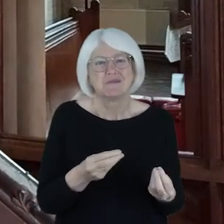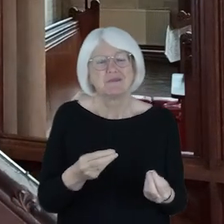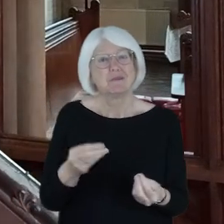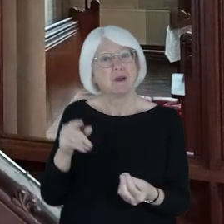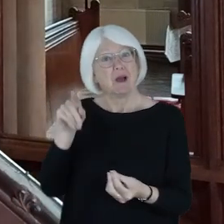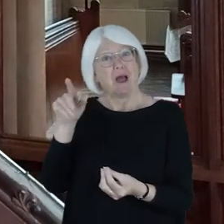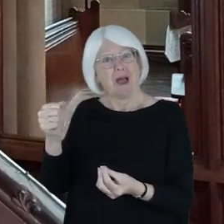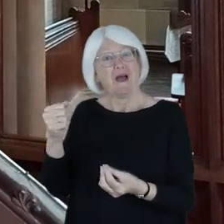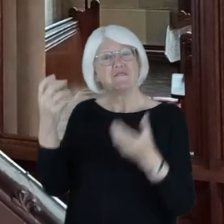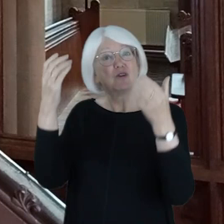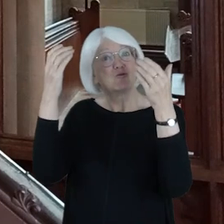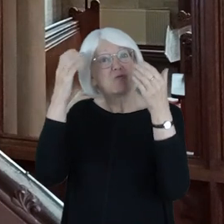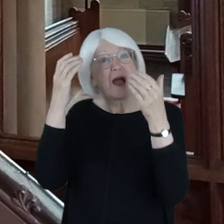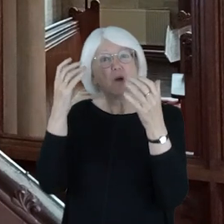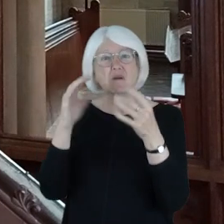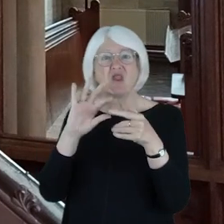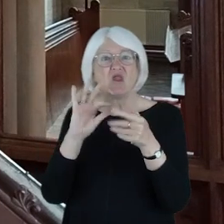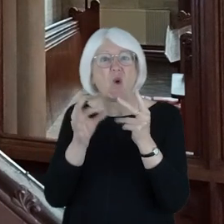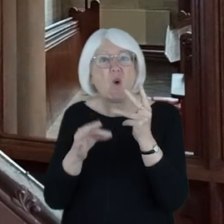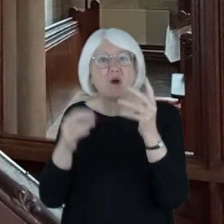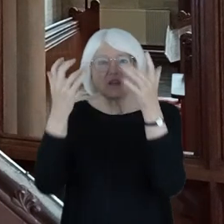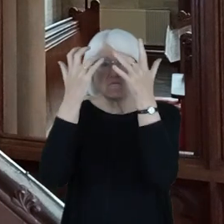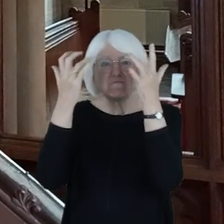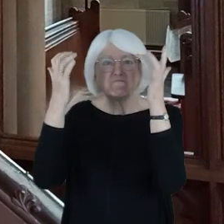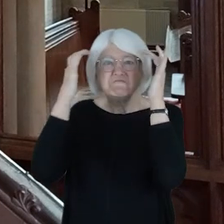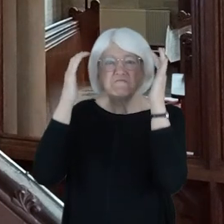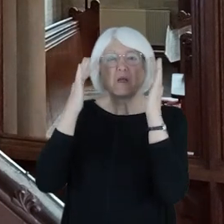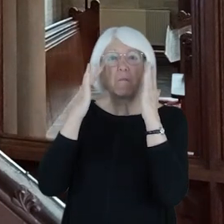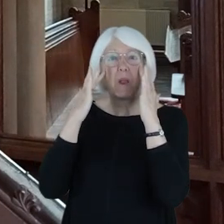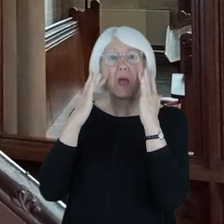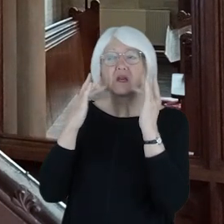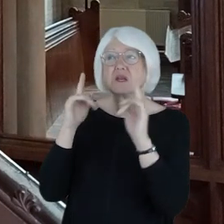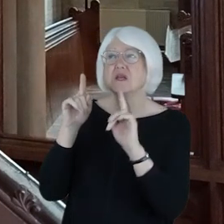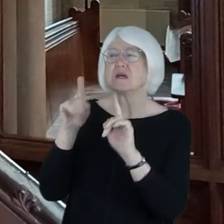perhaps, but draws the blood of the royal brow that bears it.